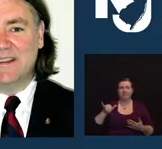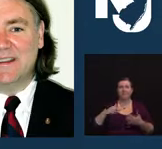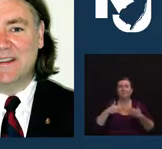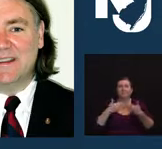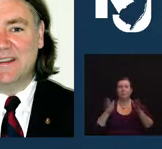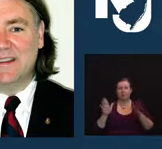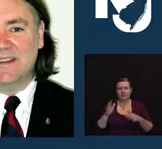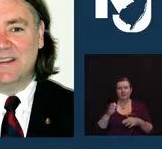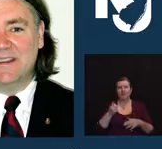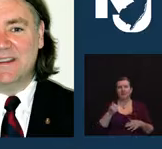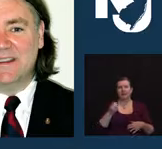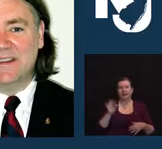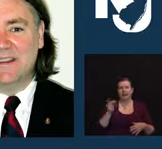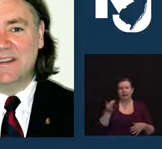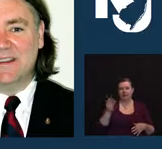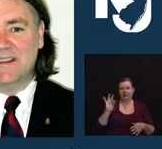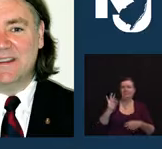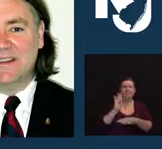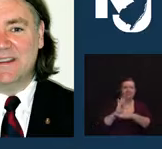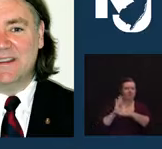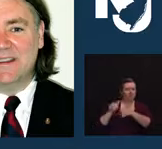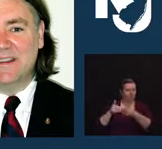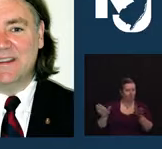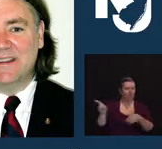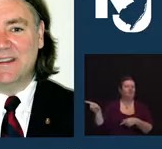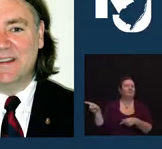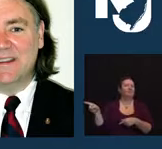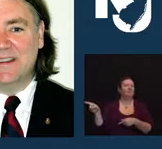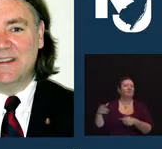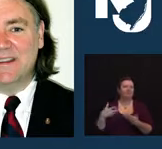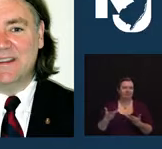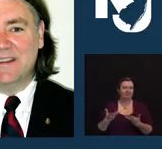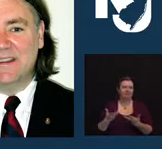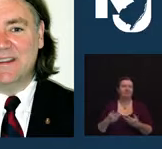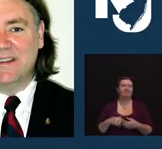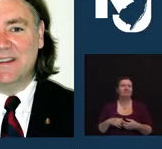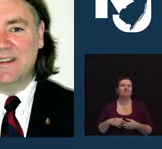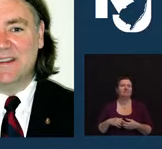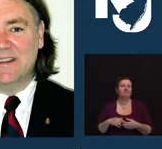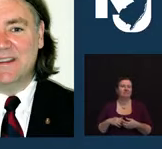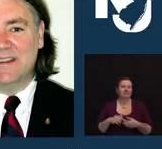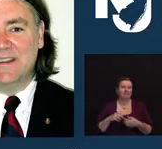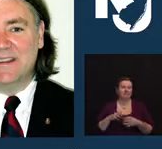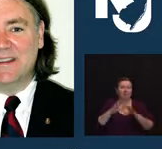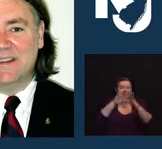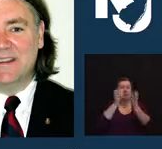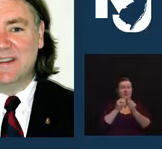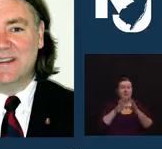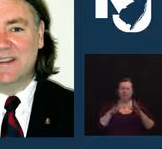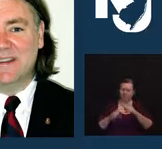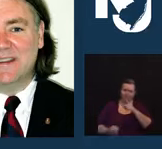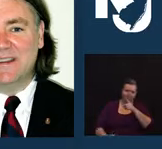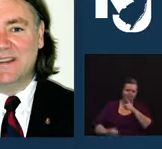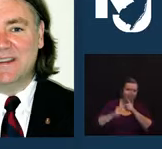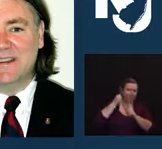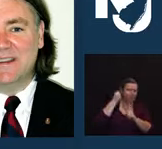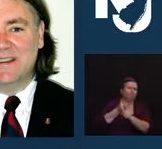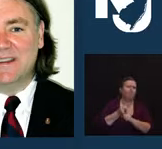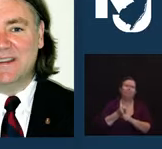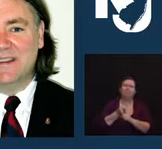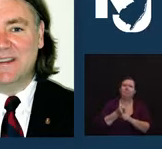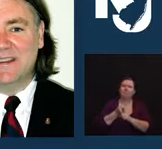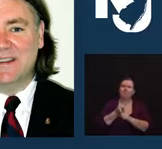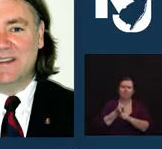our businesses due to the pandemic hit Frank and Graphic Action hard, but the direct grant he received has allowed him to cover